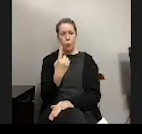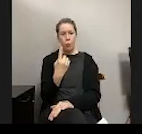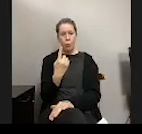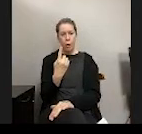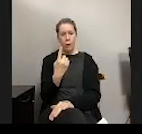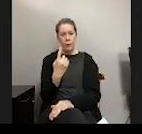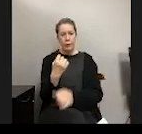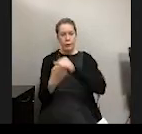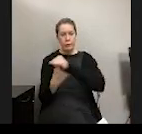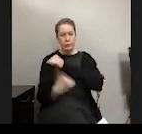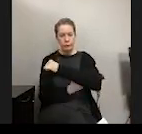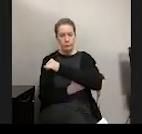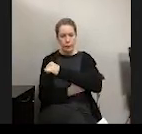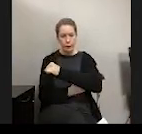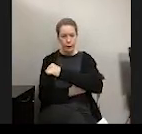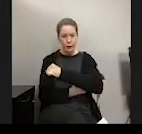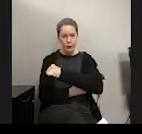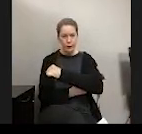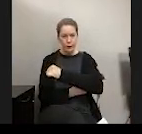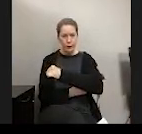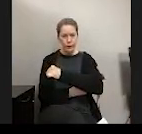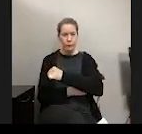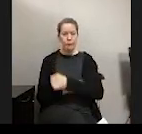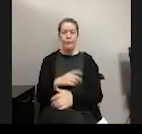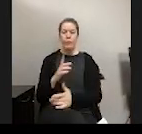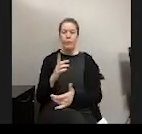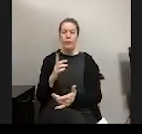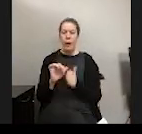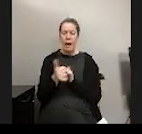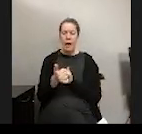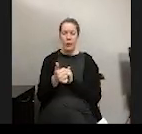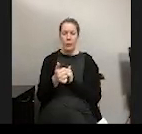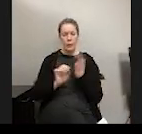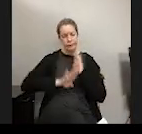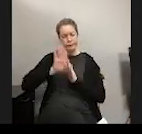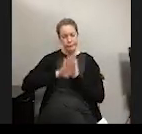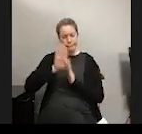process. How do we create an evaluation process